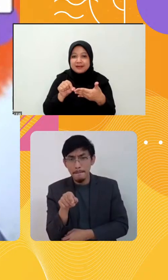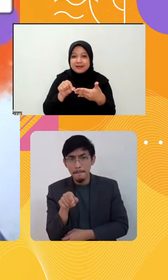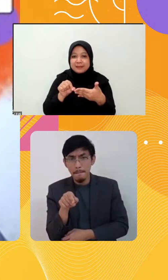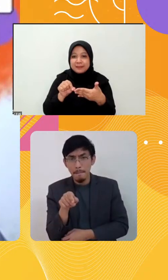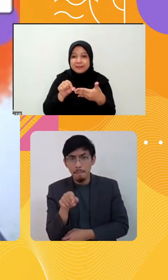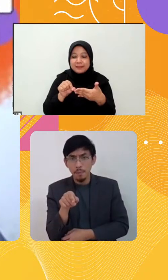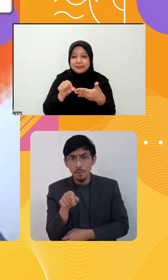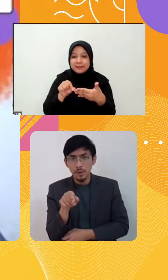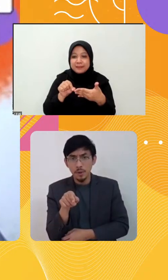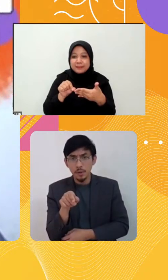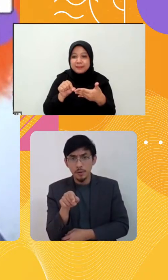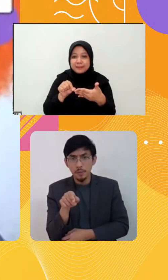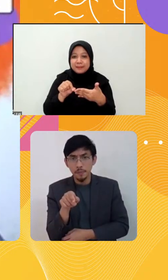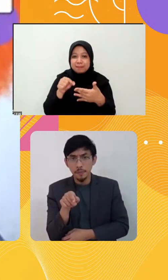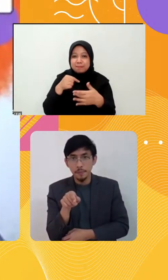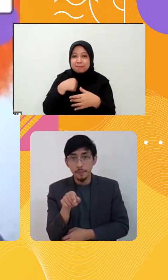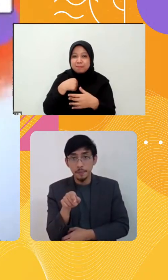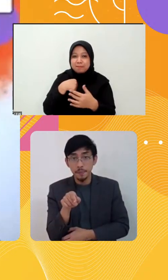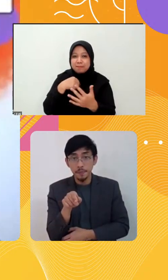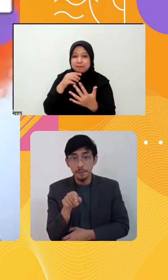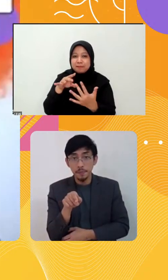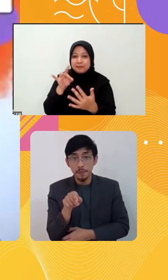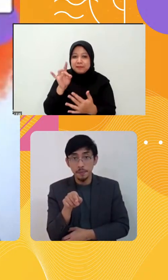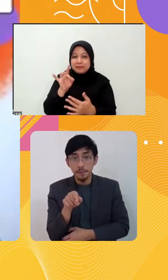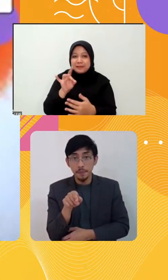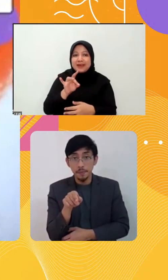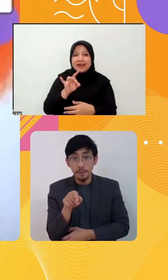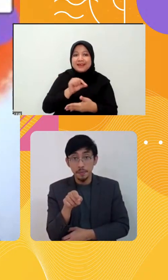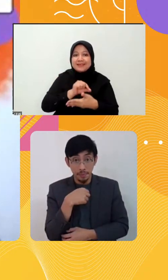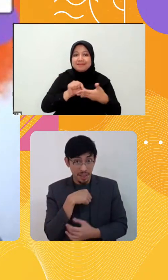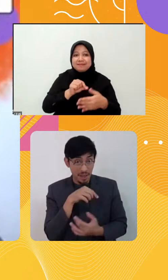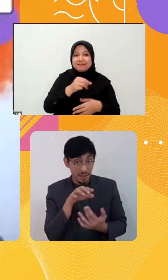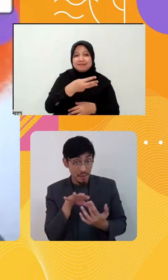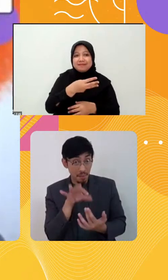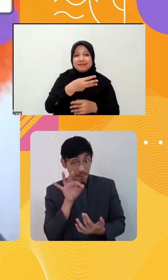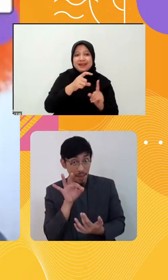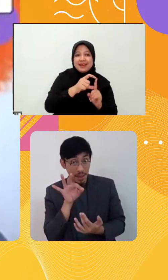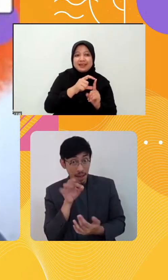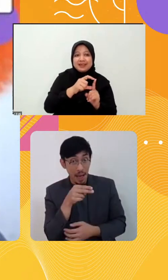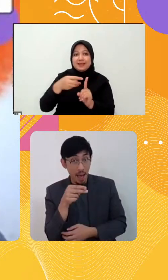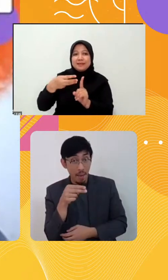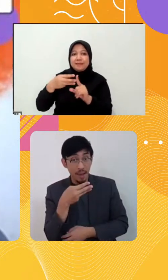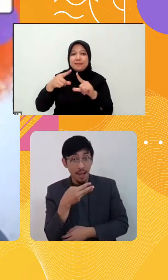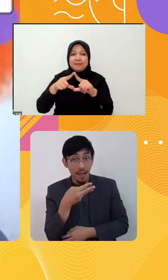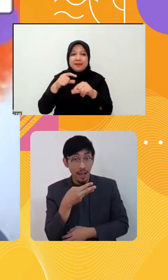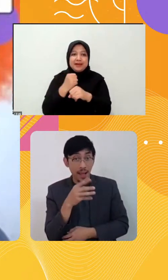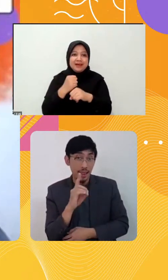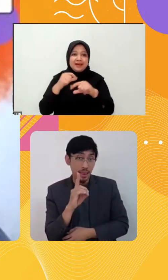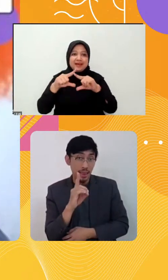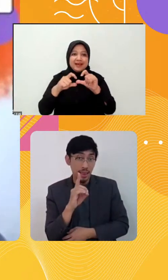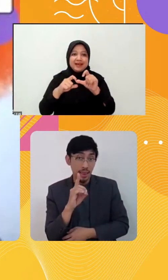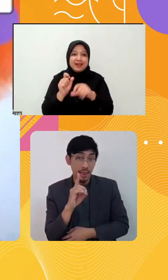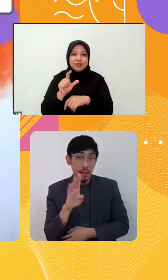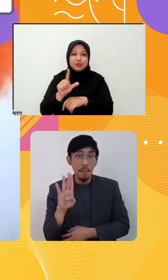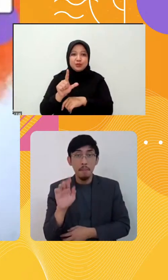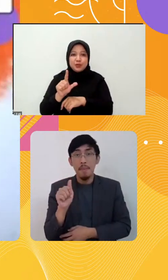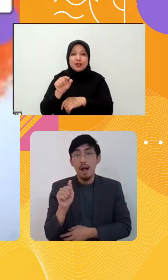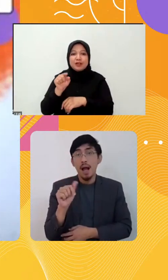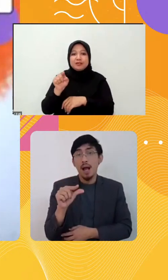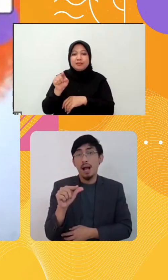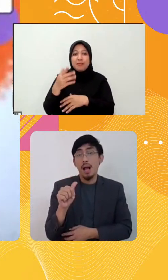I will choose Ed Bagasol because he put the